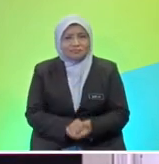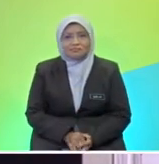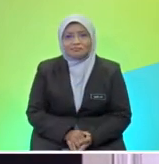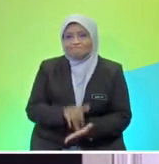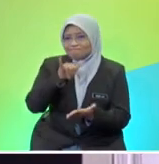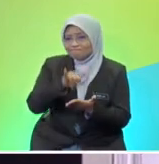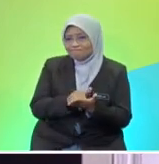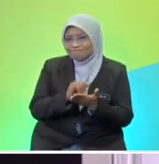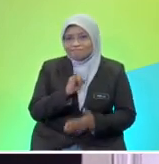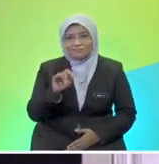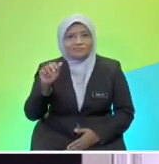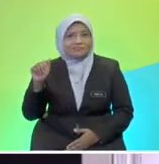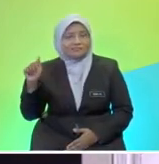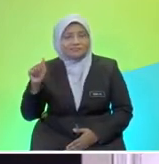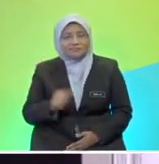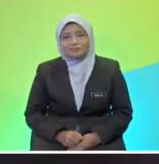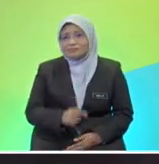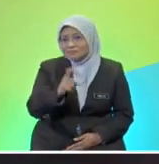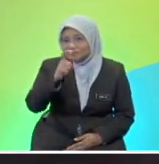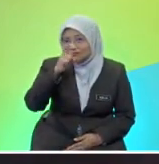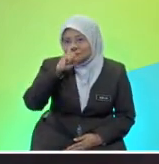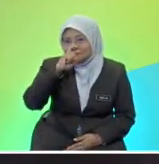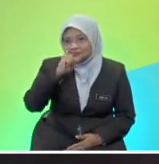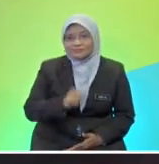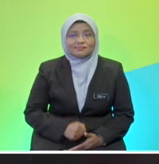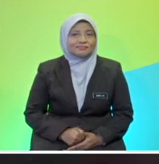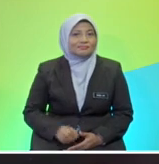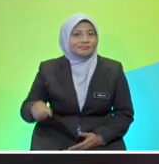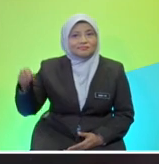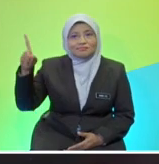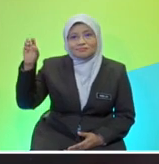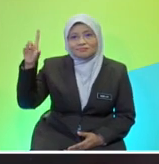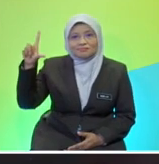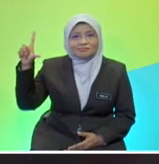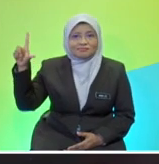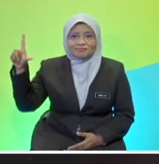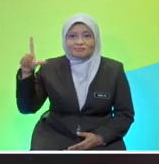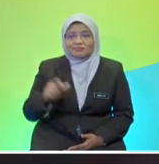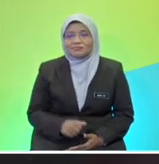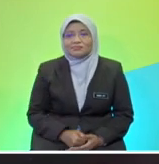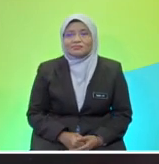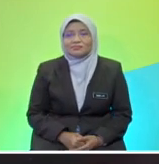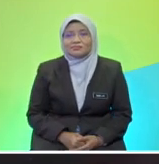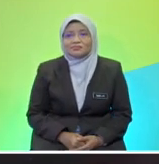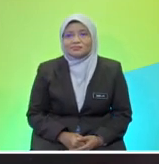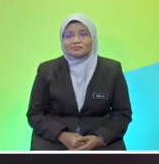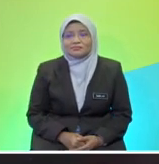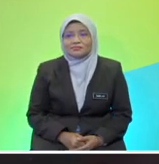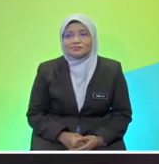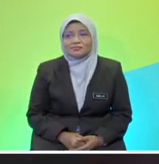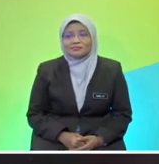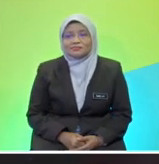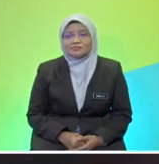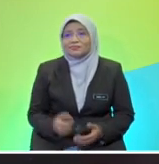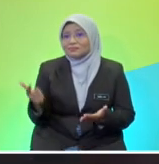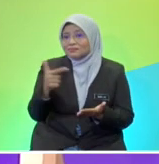a doll. Very good. It's a doll. It's a this doll. Is a doll. So I'll put it here. Okay. And let's see what's the next